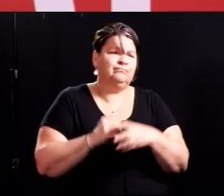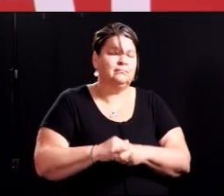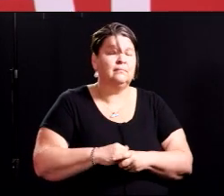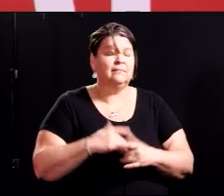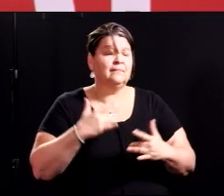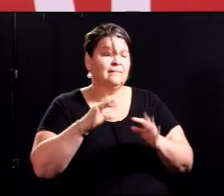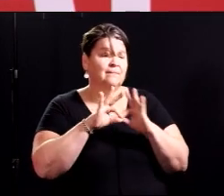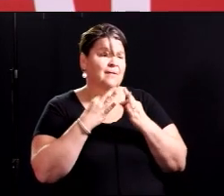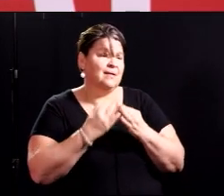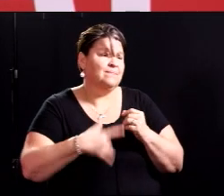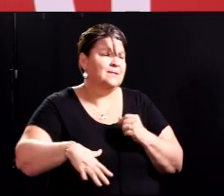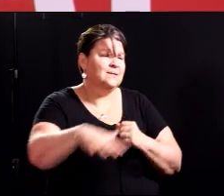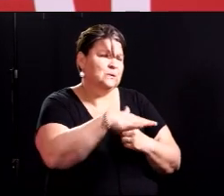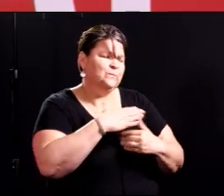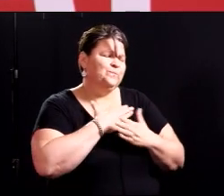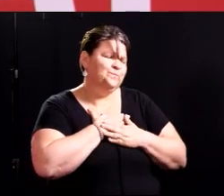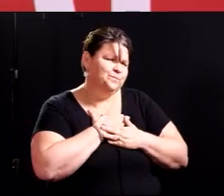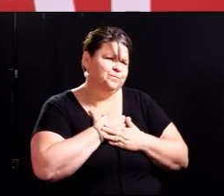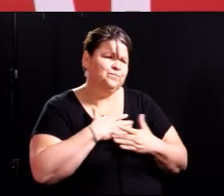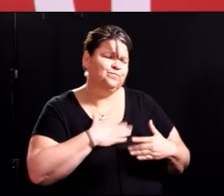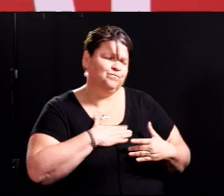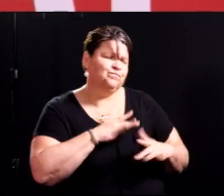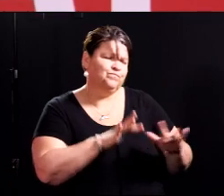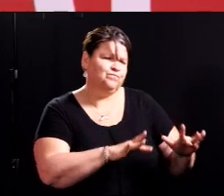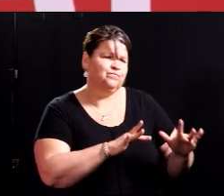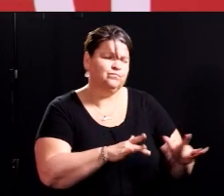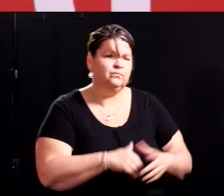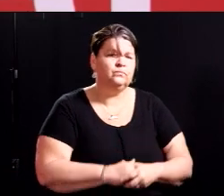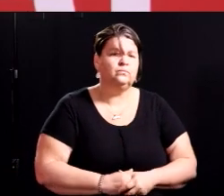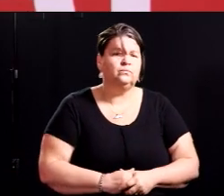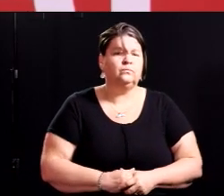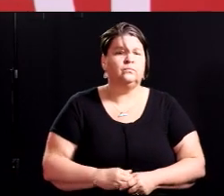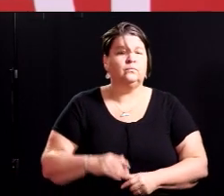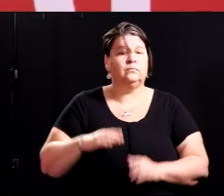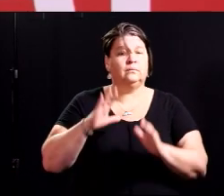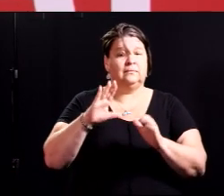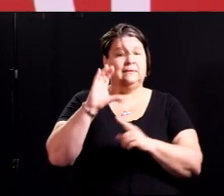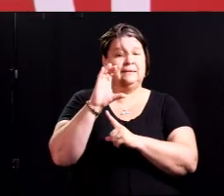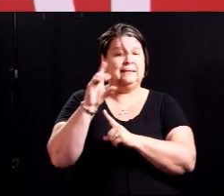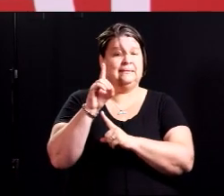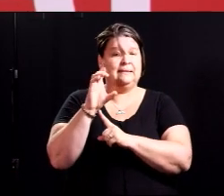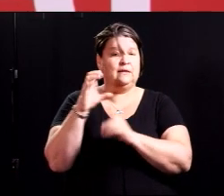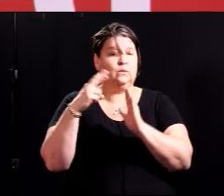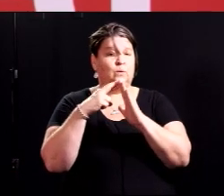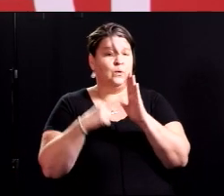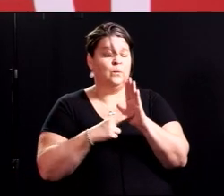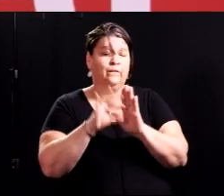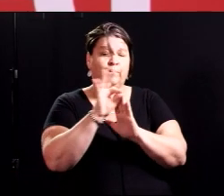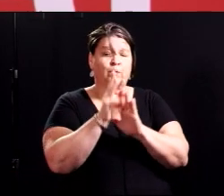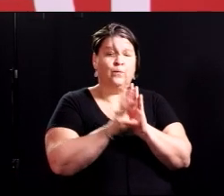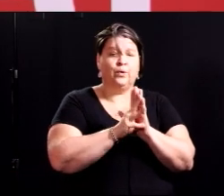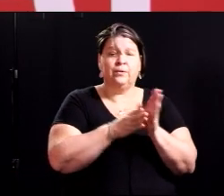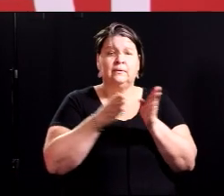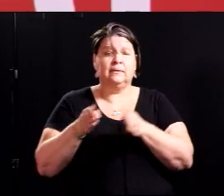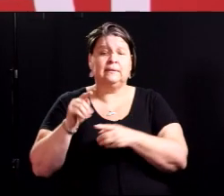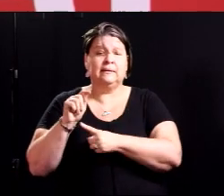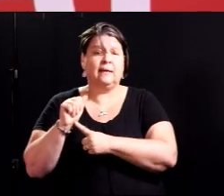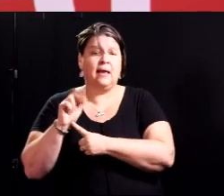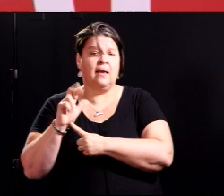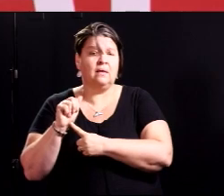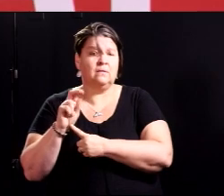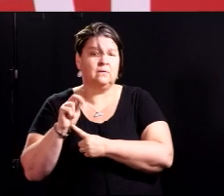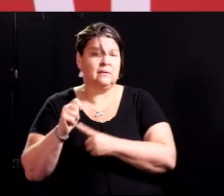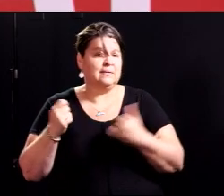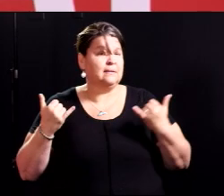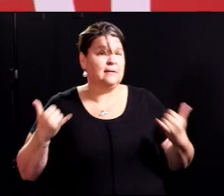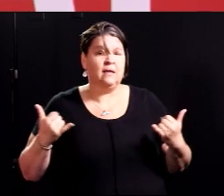CDC guidelines, Fort Worth and Tarrant County are now at substantial community spread. And once again, that